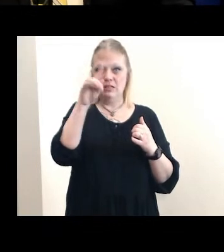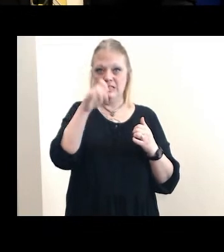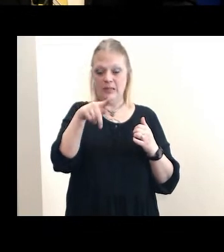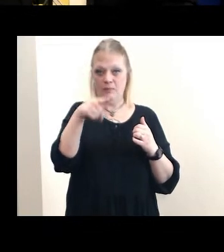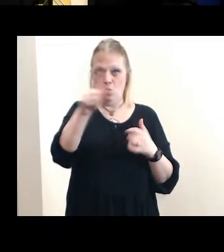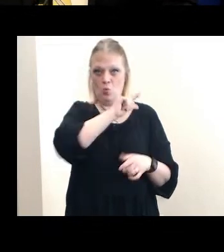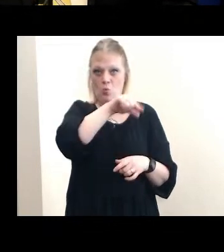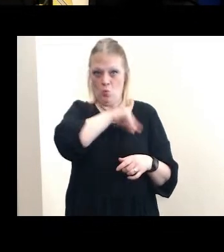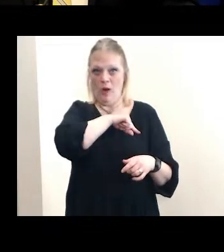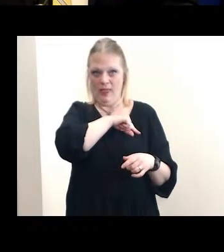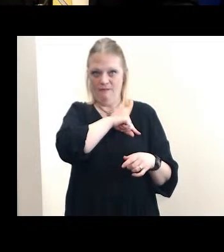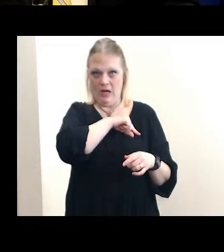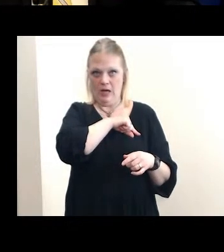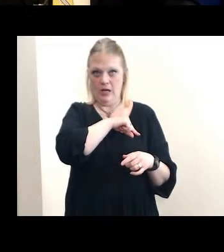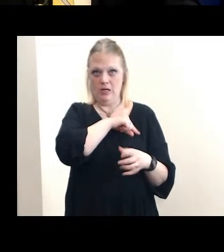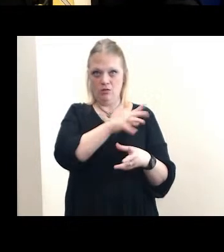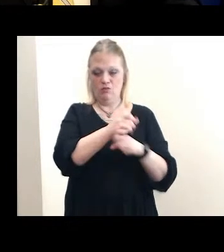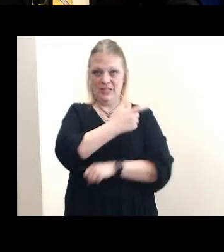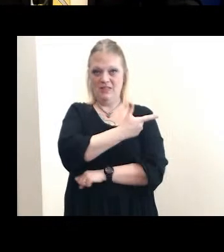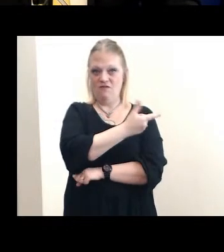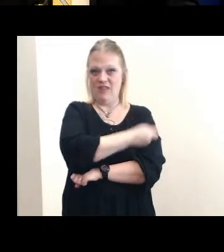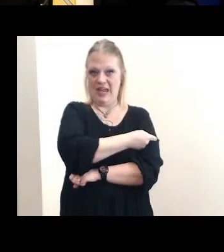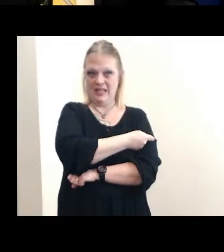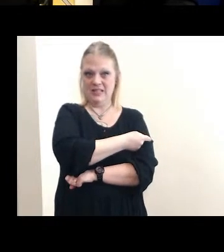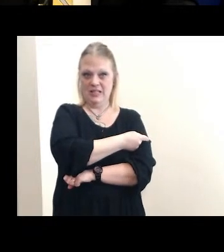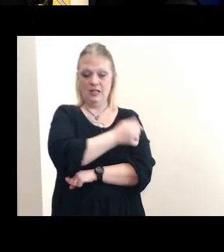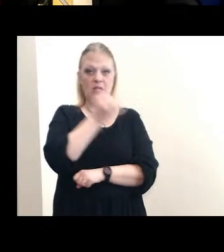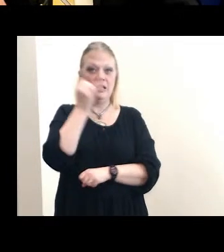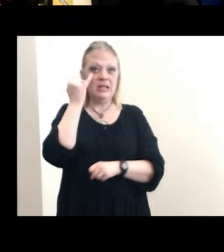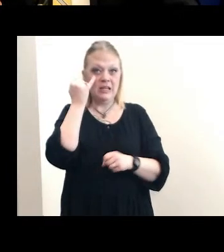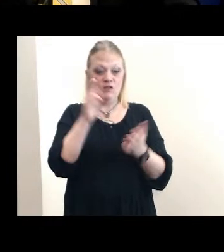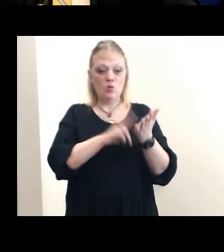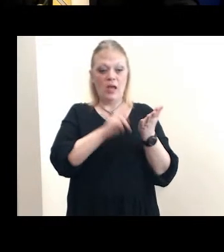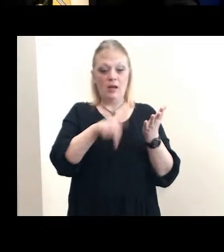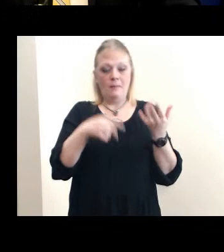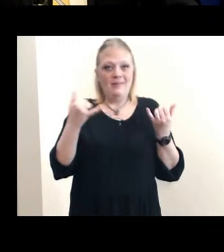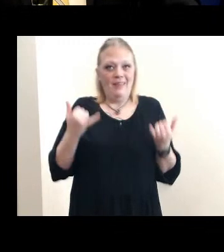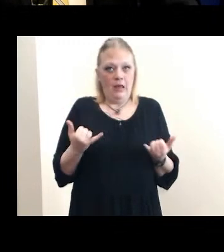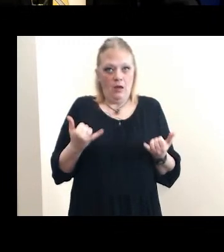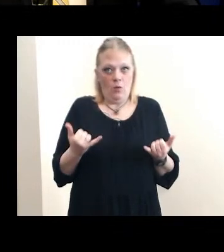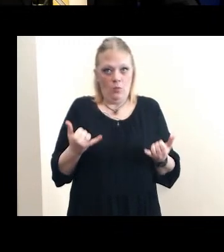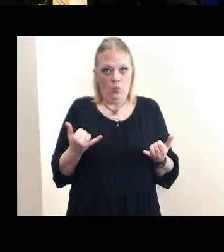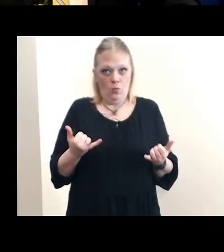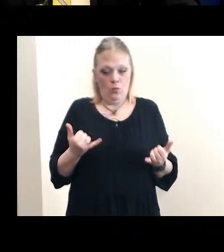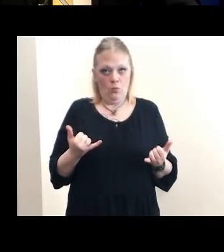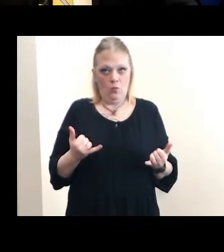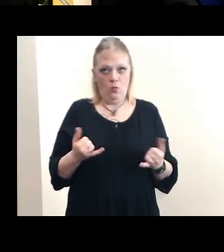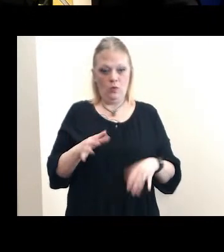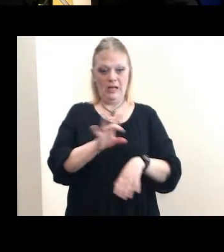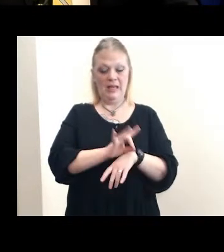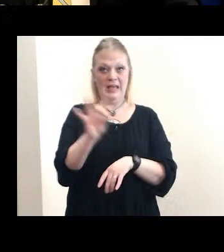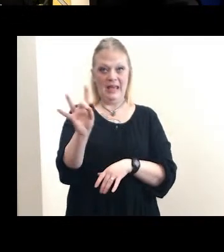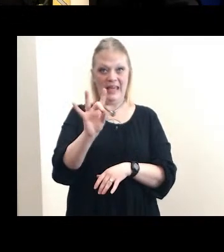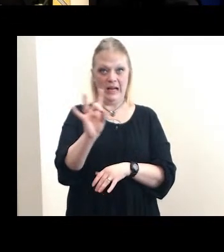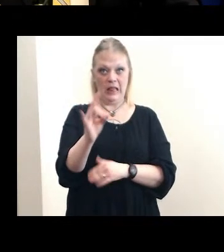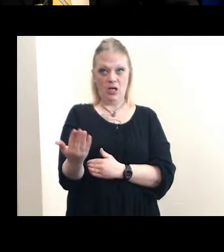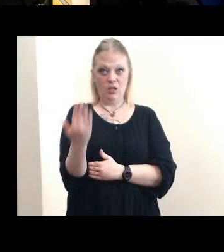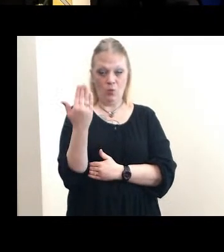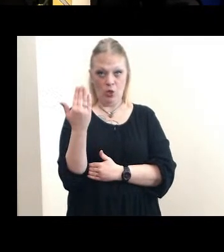to receive a vaccine by signing up now. At 8 o'clock in the